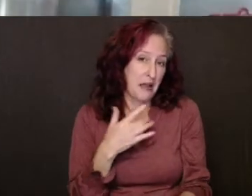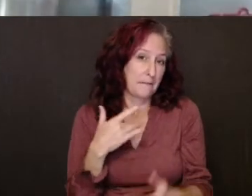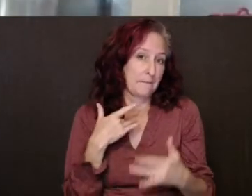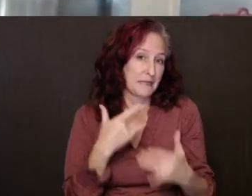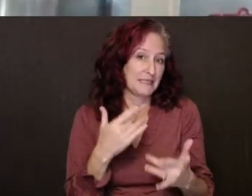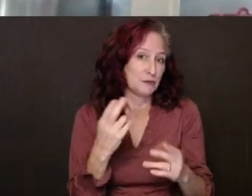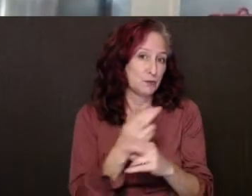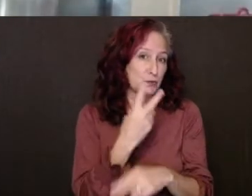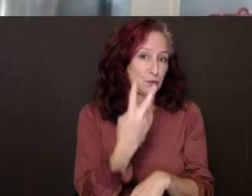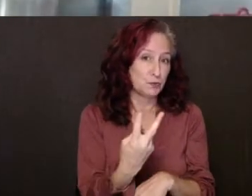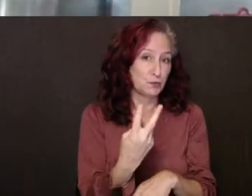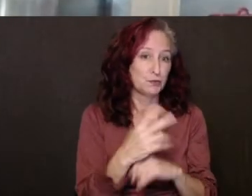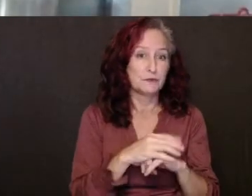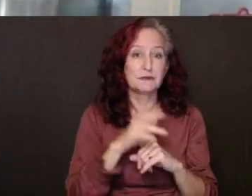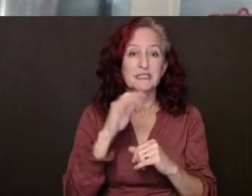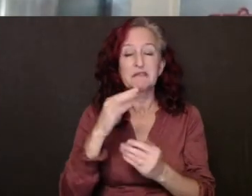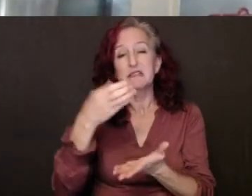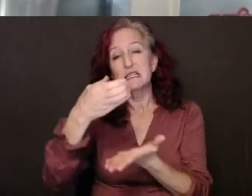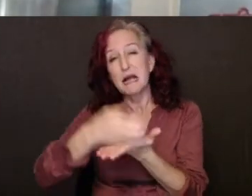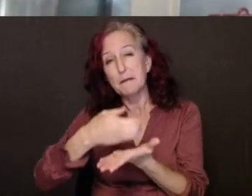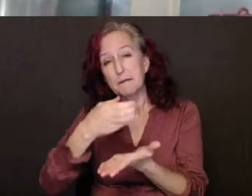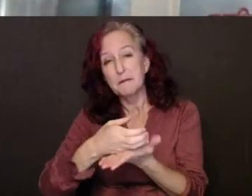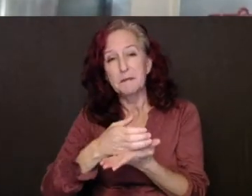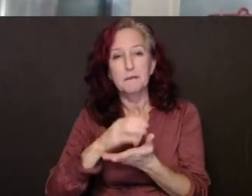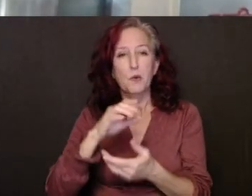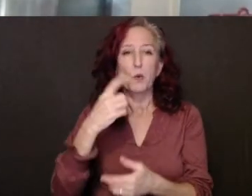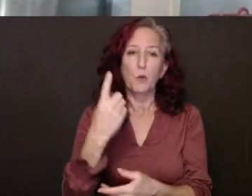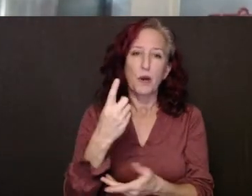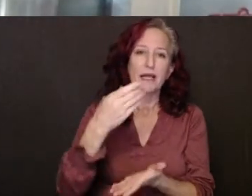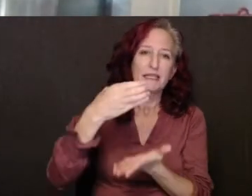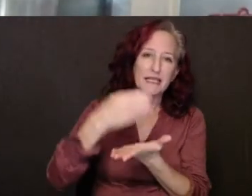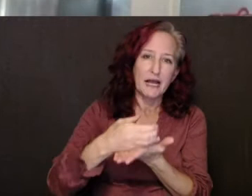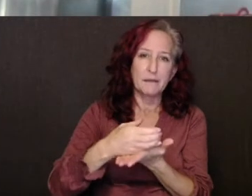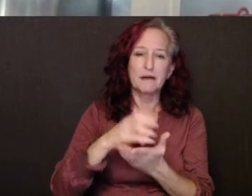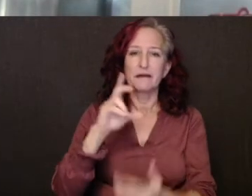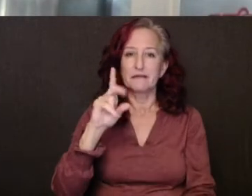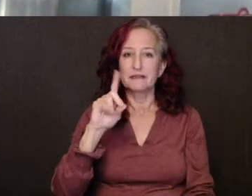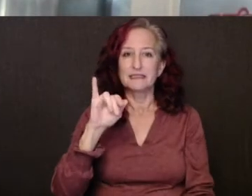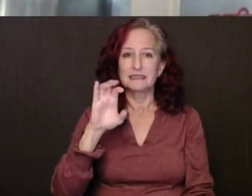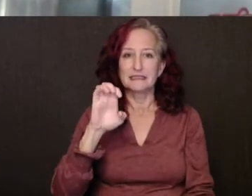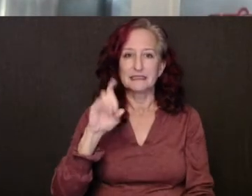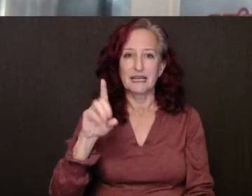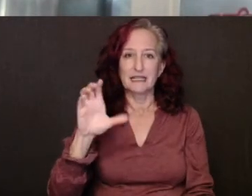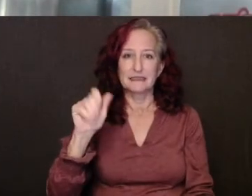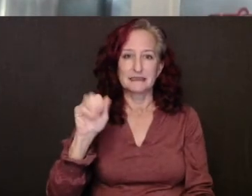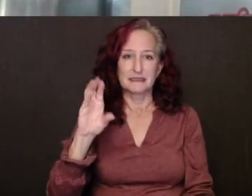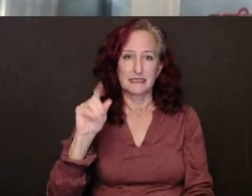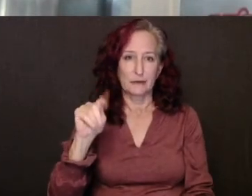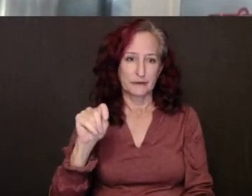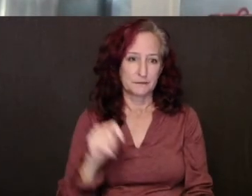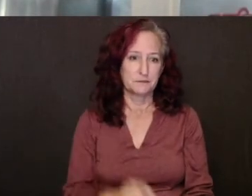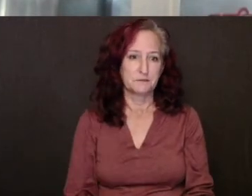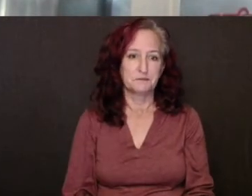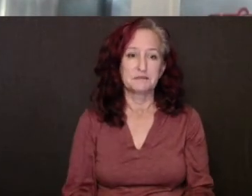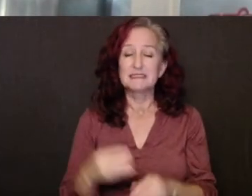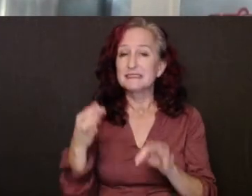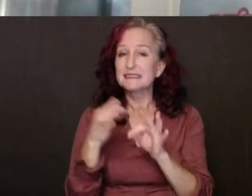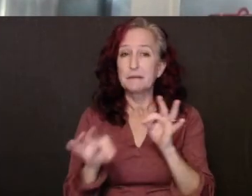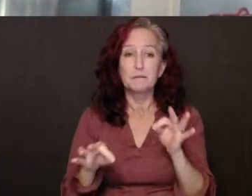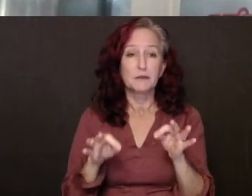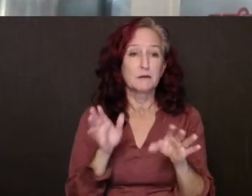And so I have 2 whole carrots. If you're at home, you're more than welcome to use 3, but I suggest